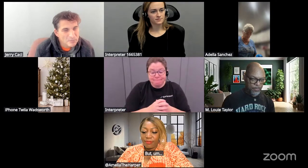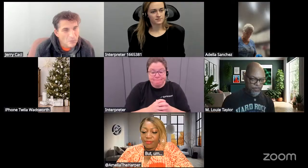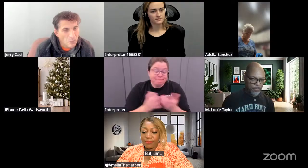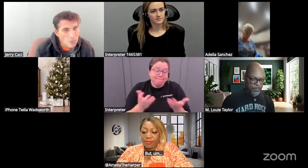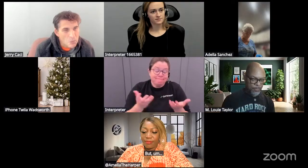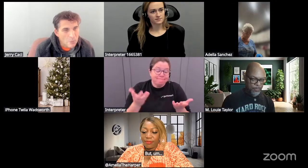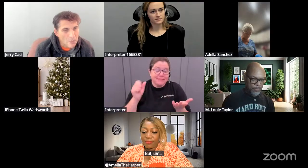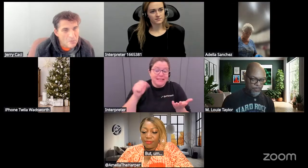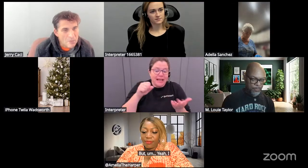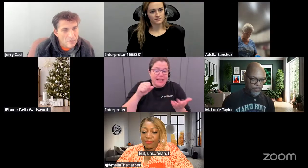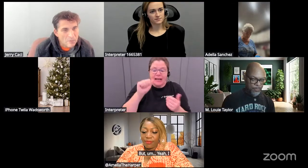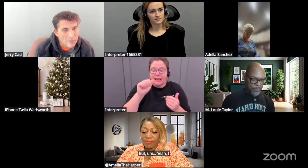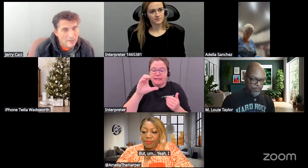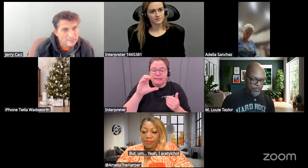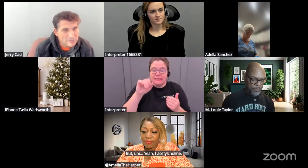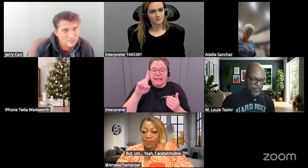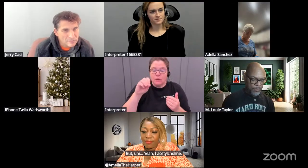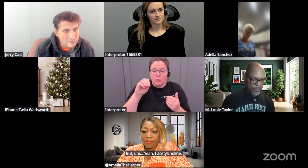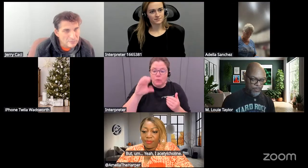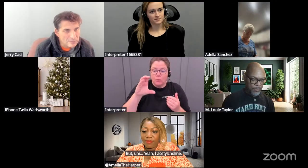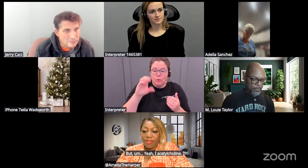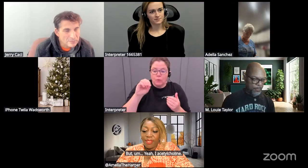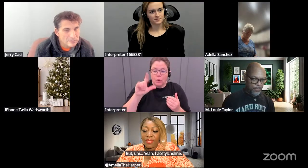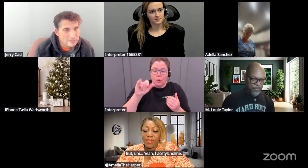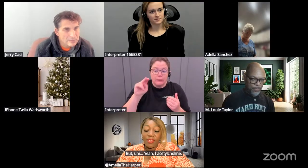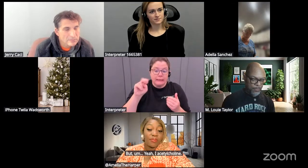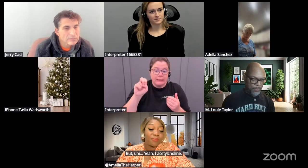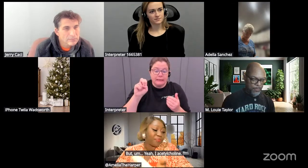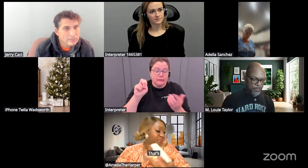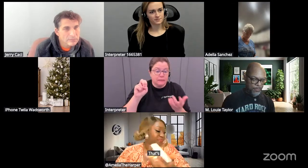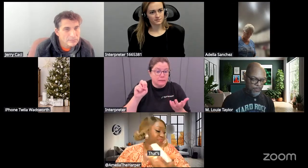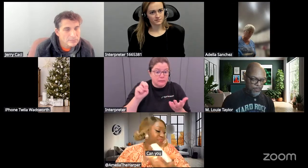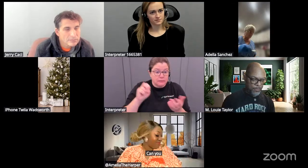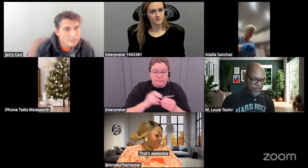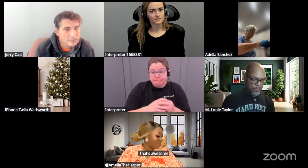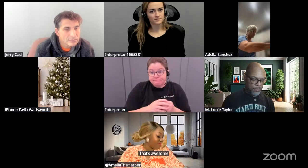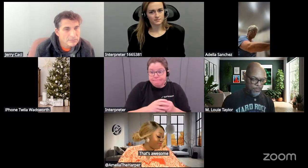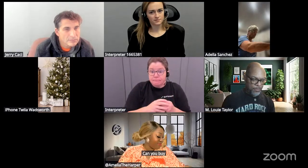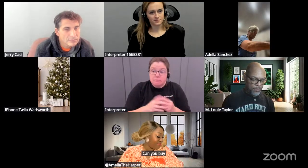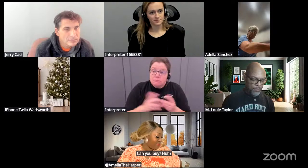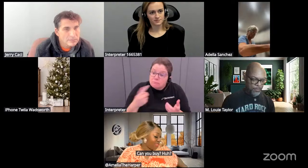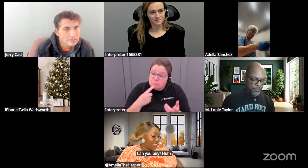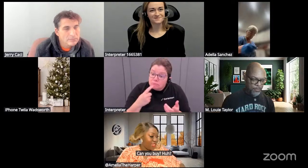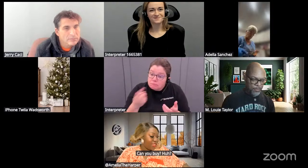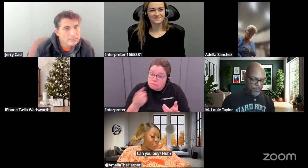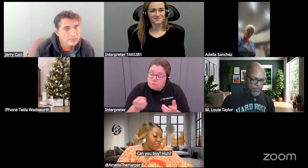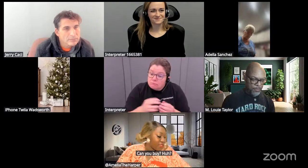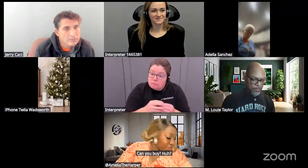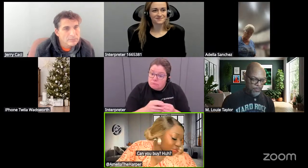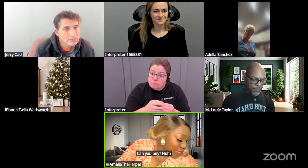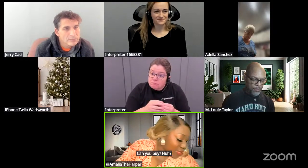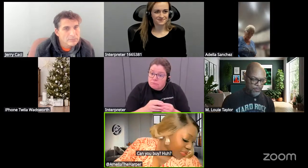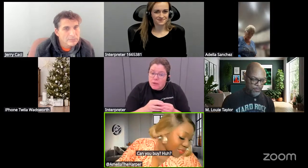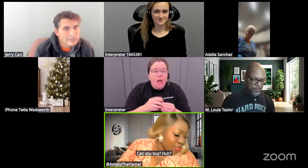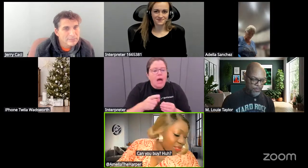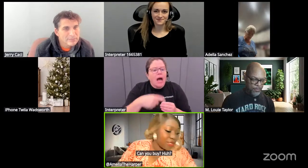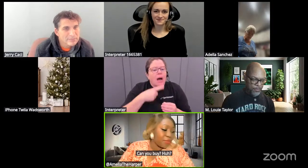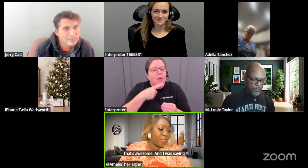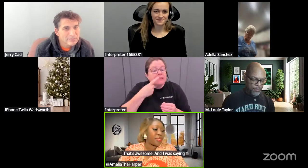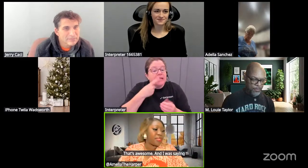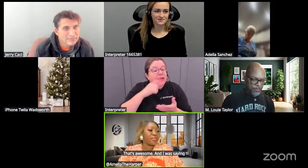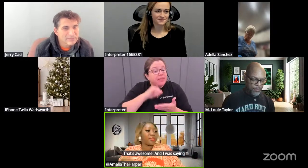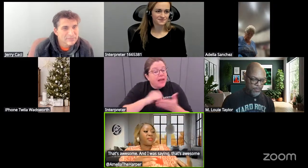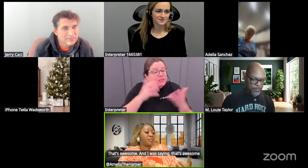yeah, acetylcholine. that's Can you buy awesome. it? Huh? No, I was saying that's